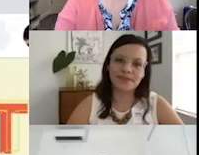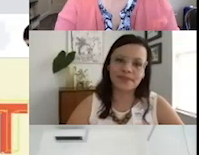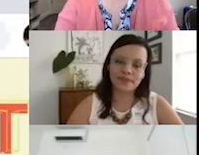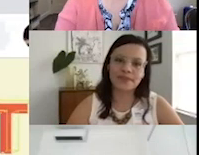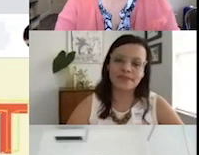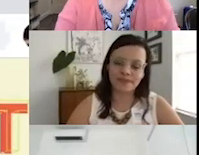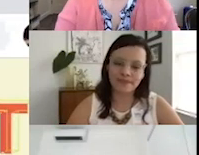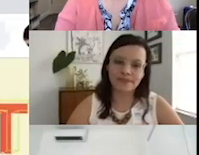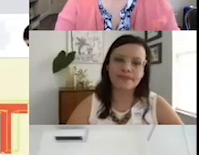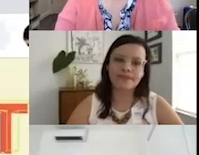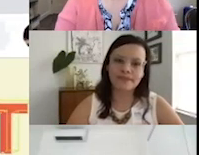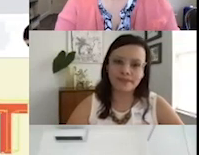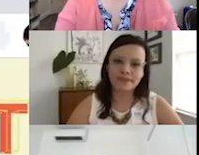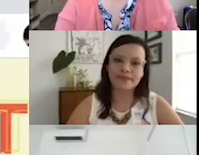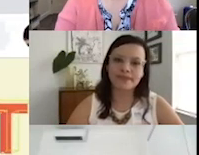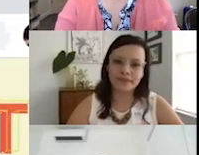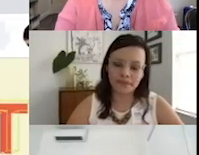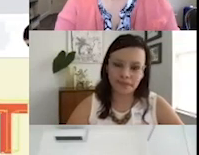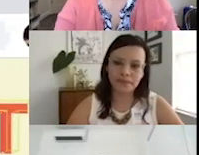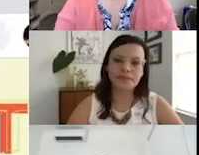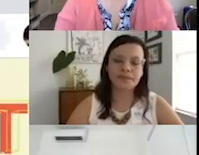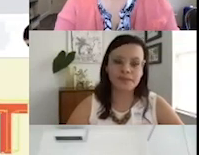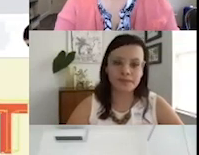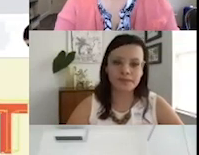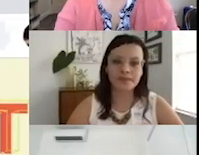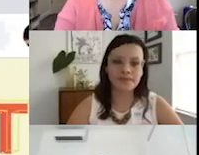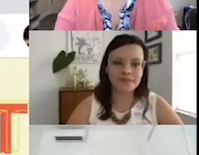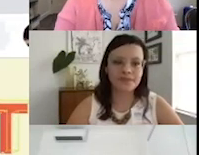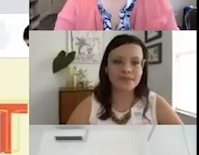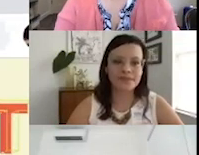your design work? So that would be my challenge to other people.